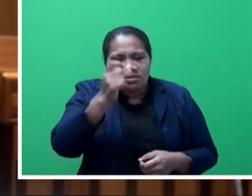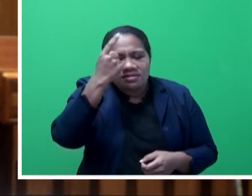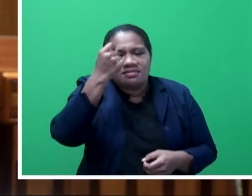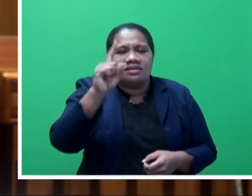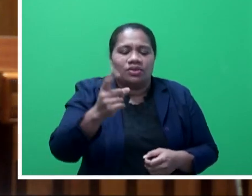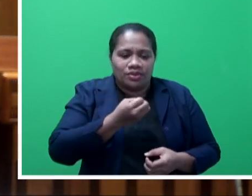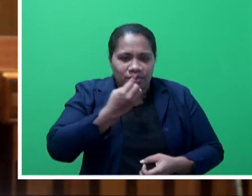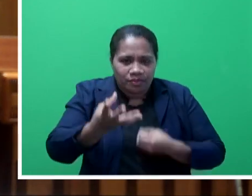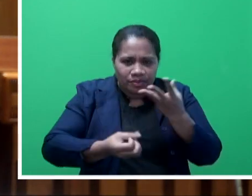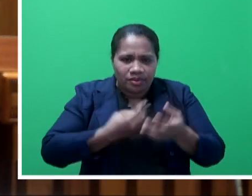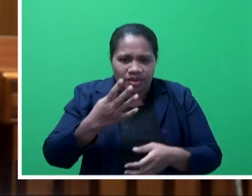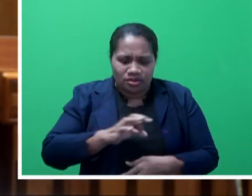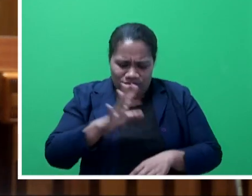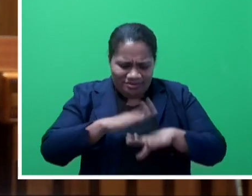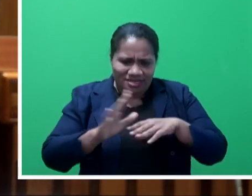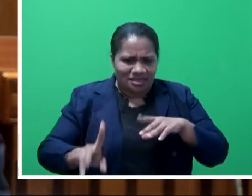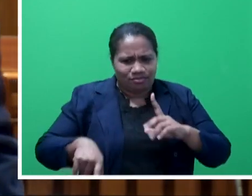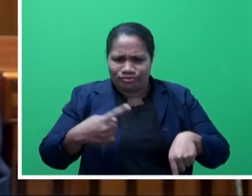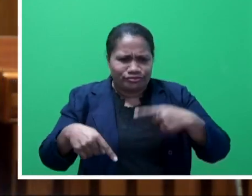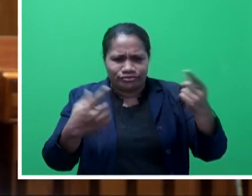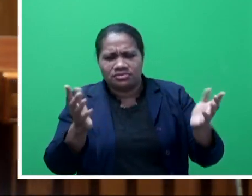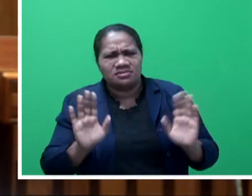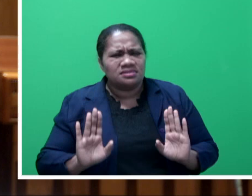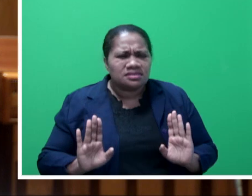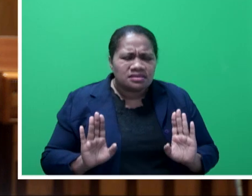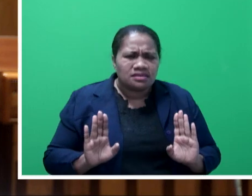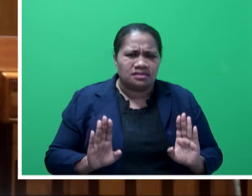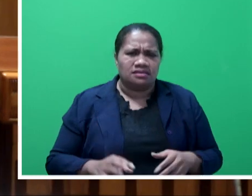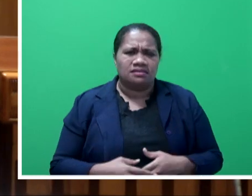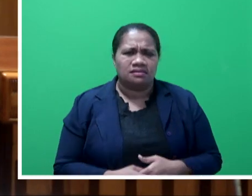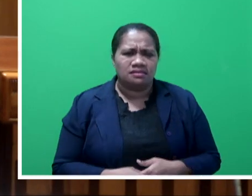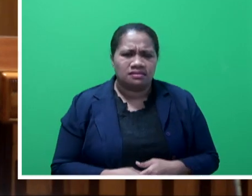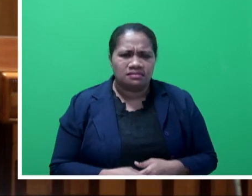sir. Mr. Speaker, sir, the